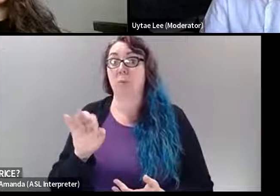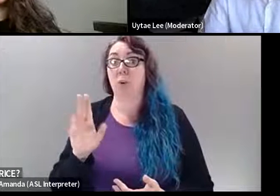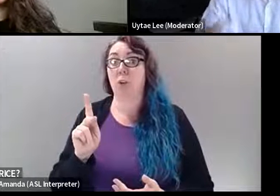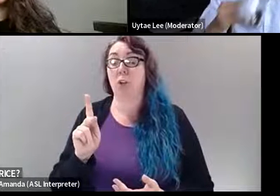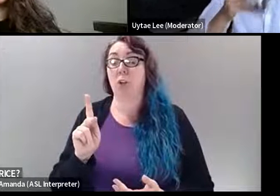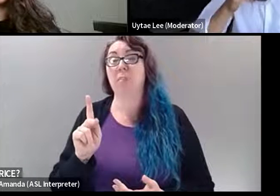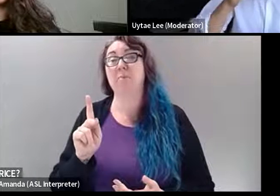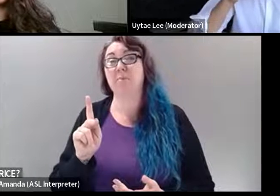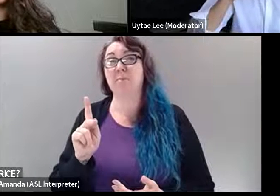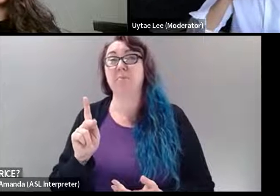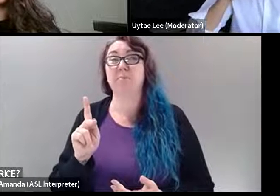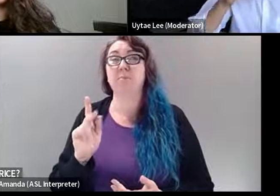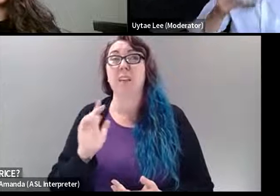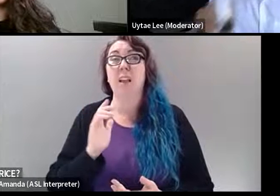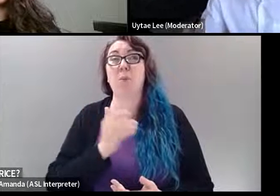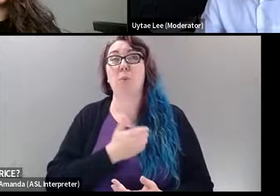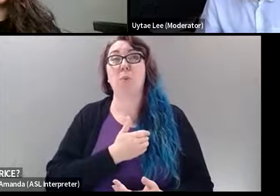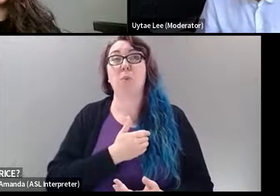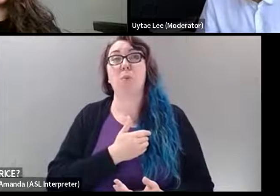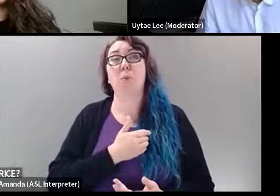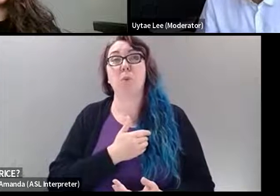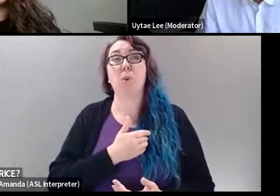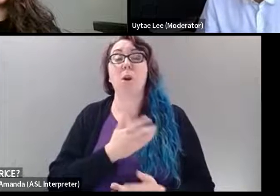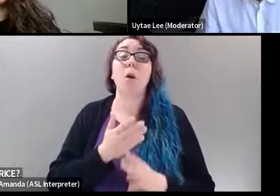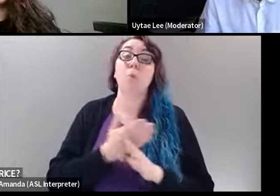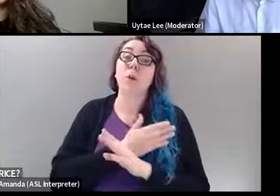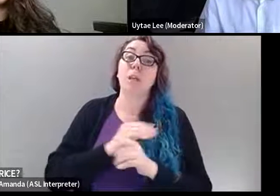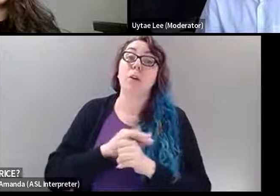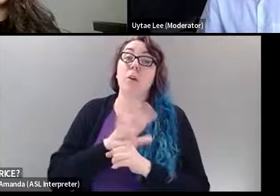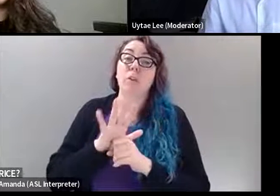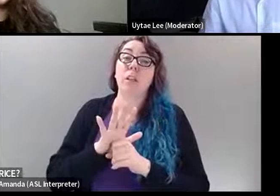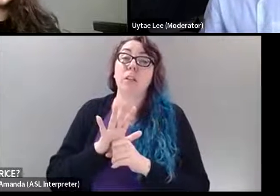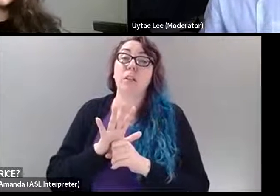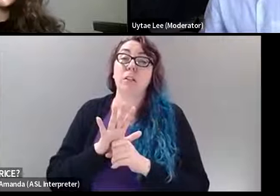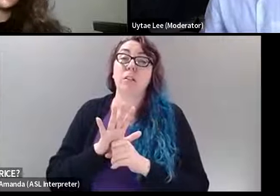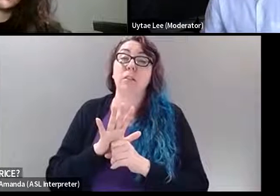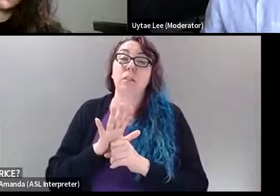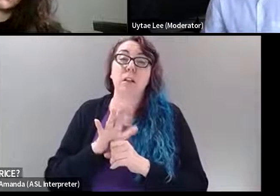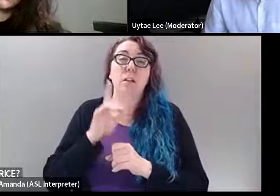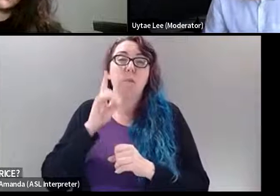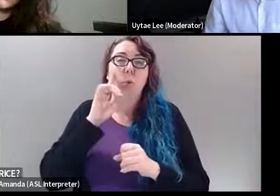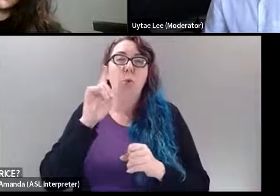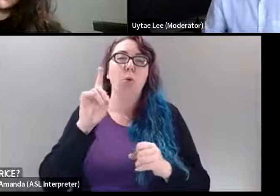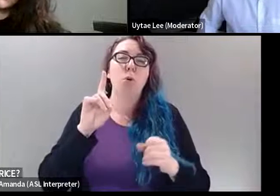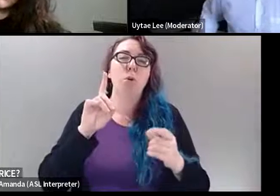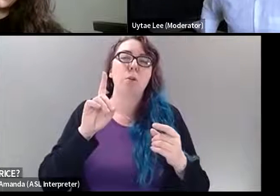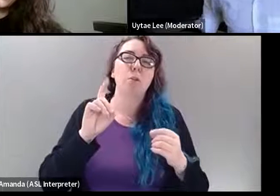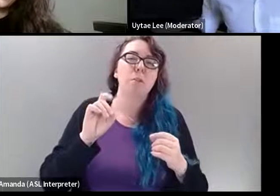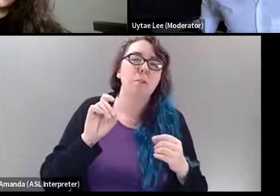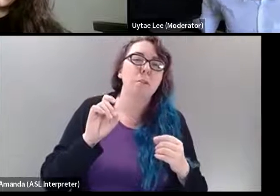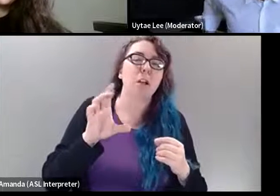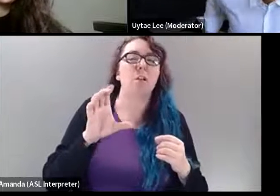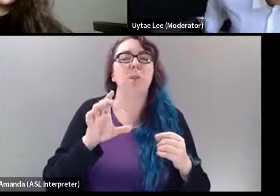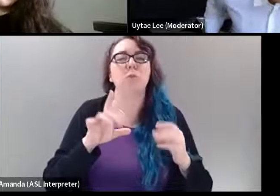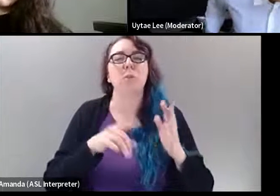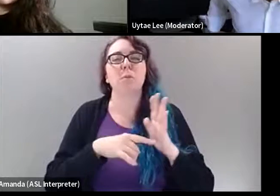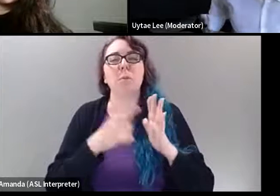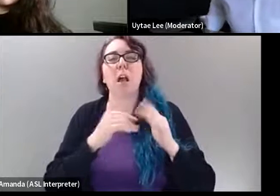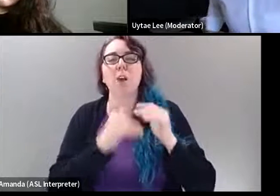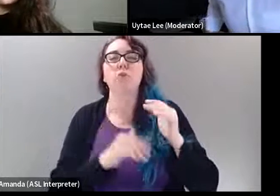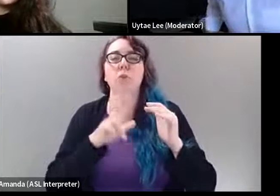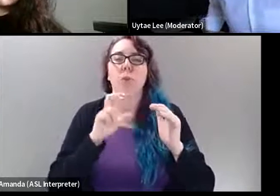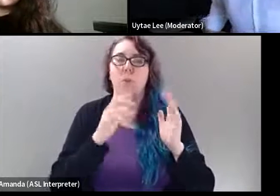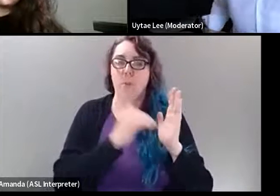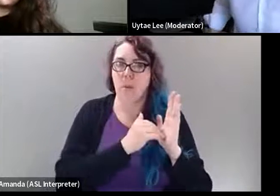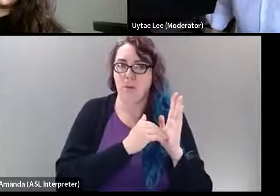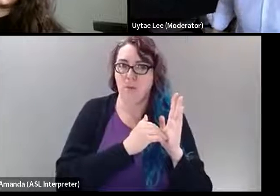one-off documentaries, the budget levels were under 300,000. I think things have really shifted within the